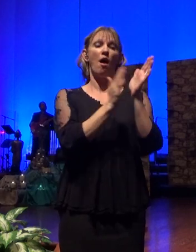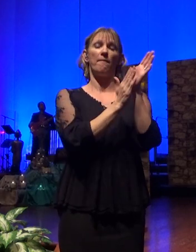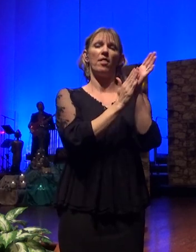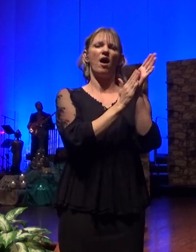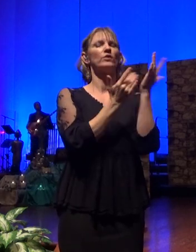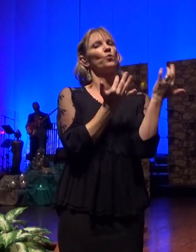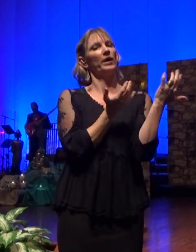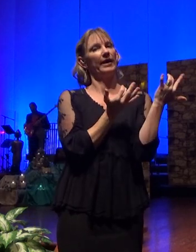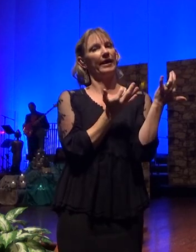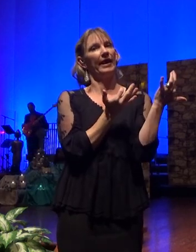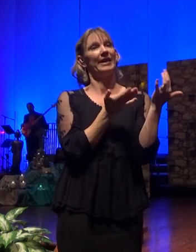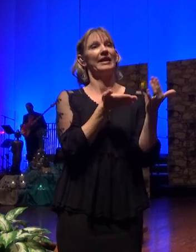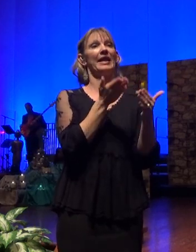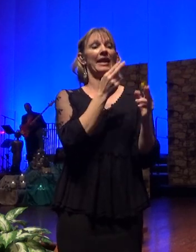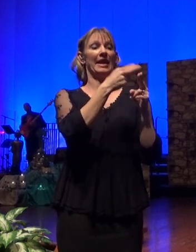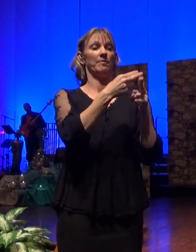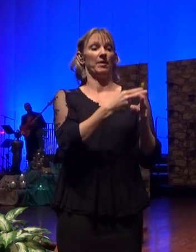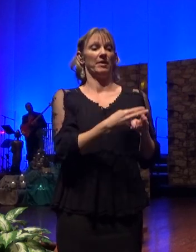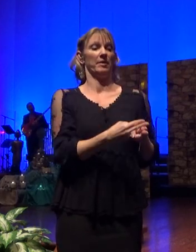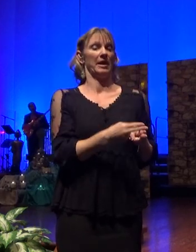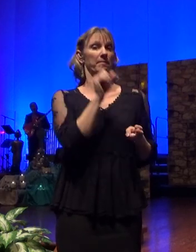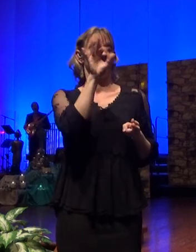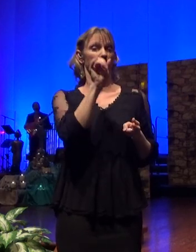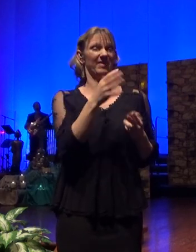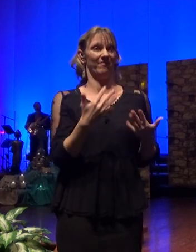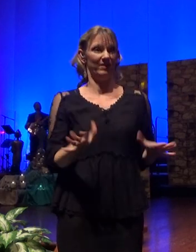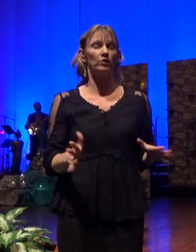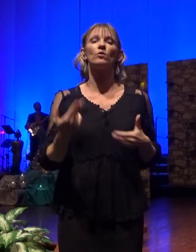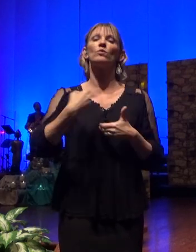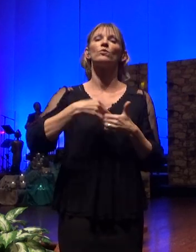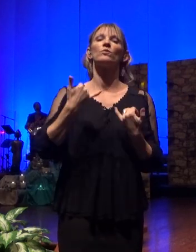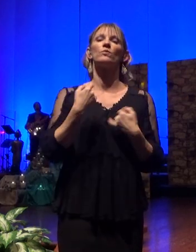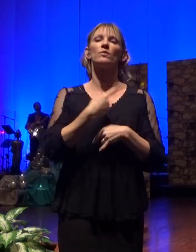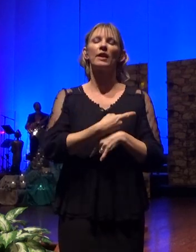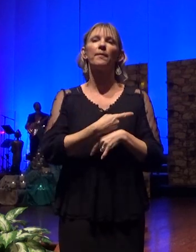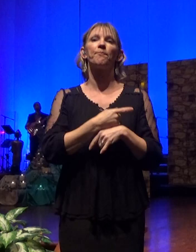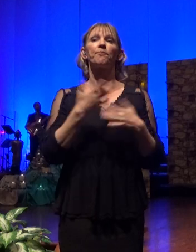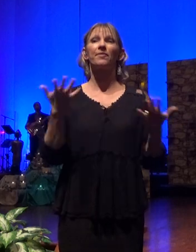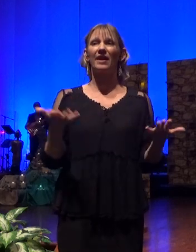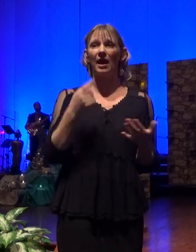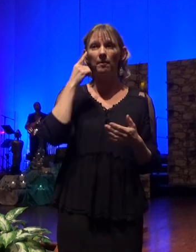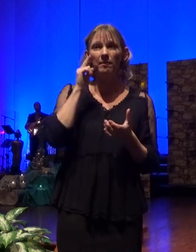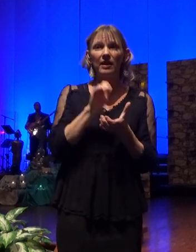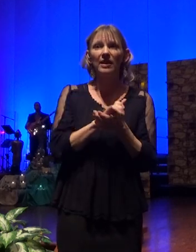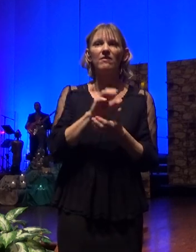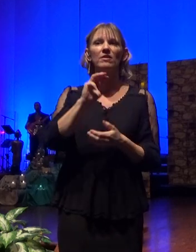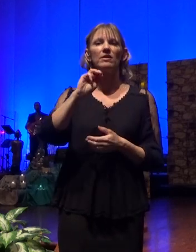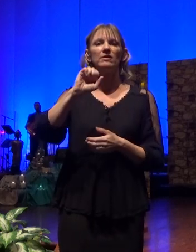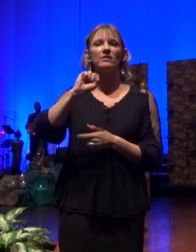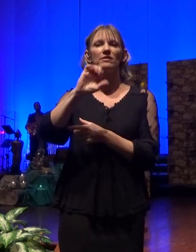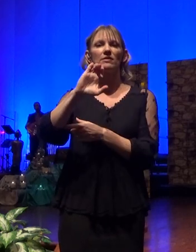are complete reading the names. And so joining us today, present today, I believe, is Scott McEacham.